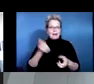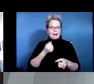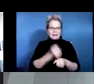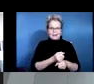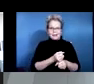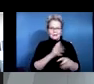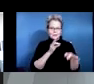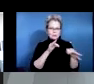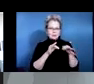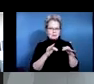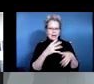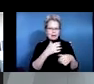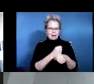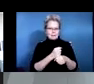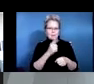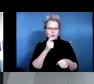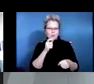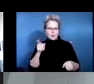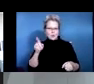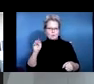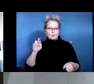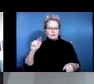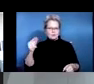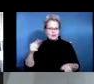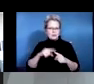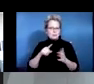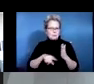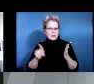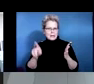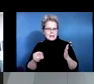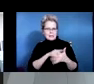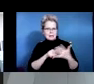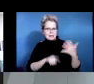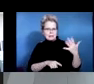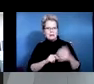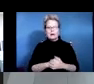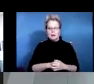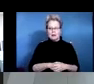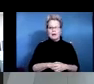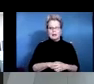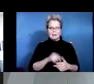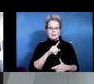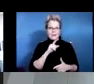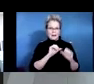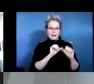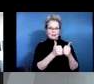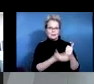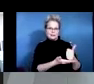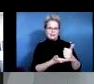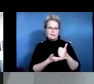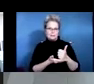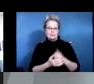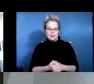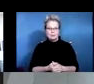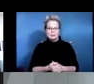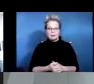trajectory of returning back to work, as well as other community reintegration, um, goals that this person has had. The